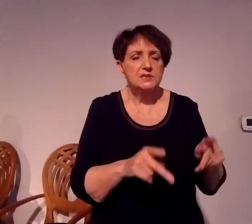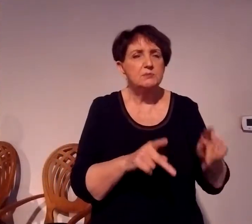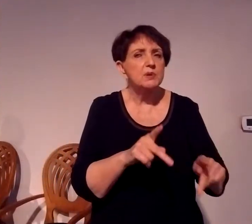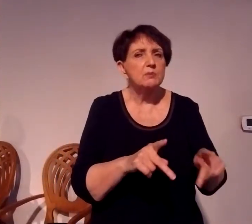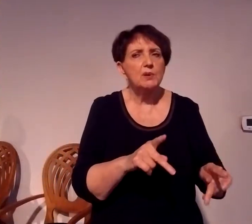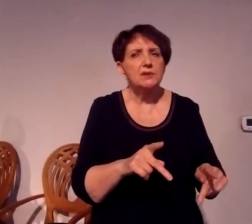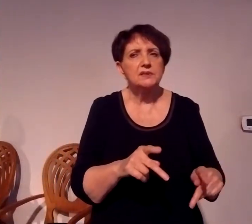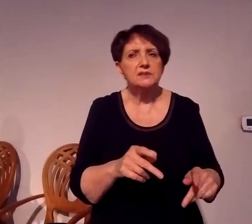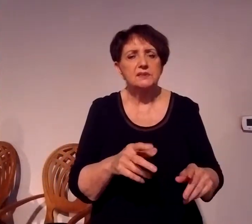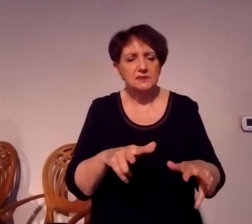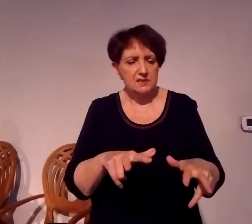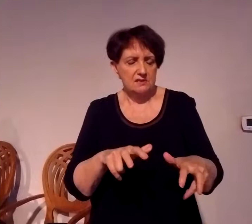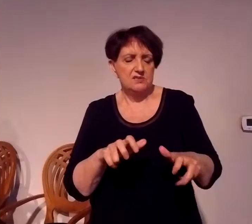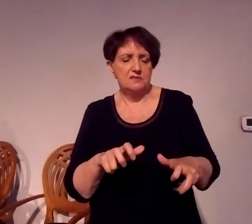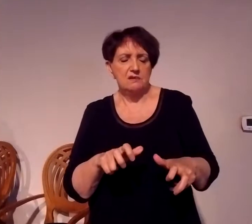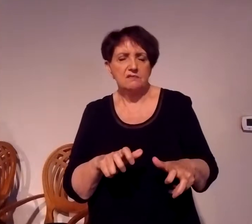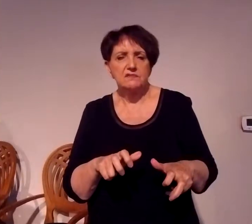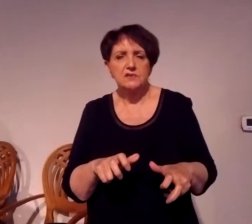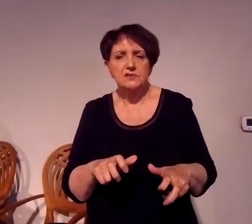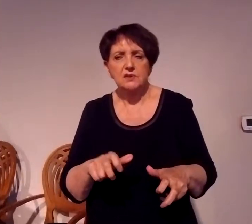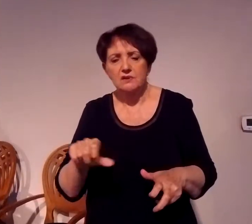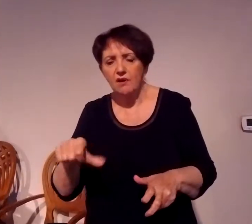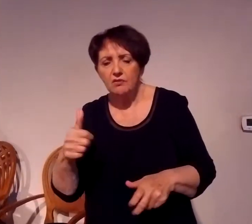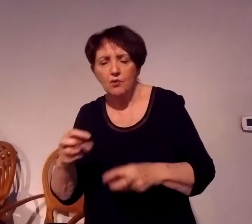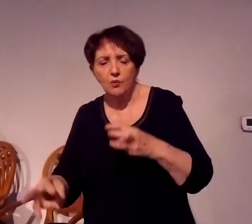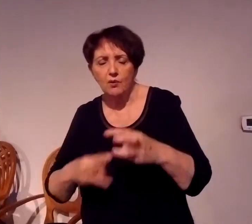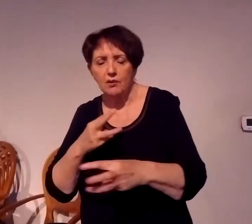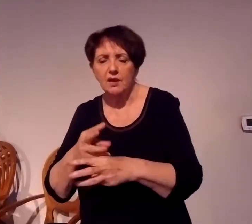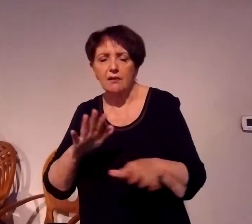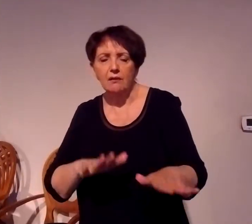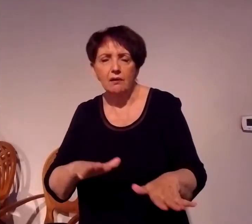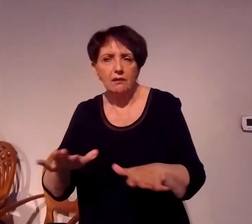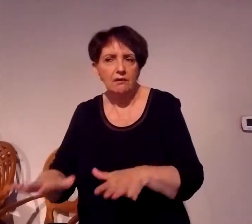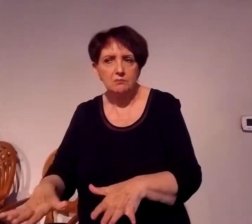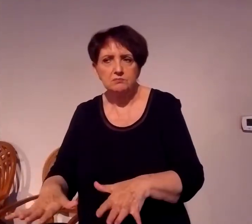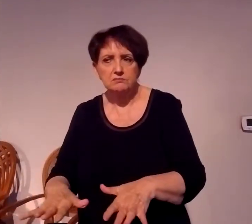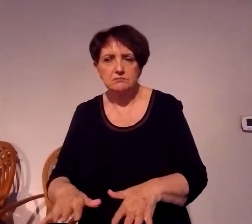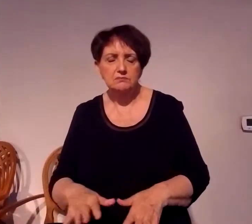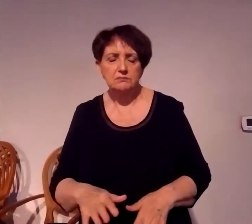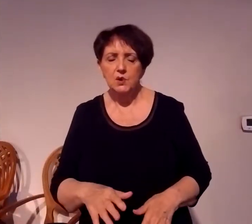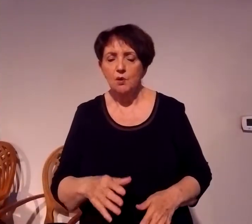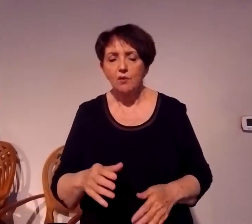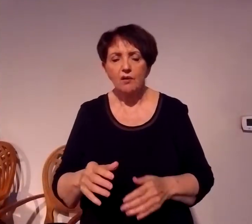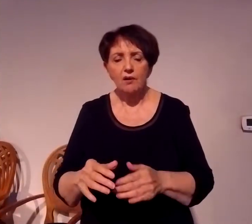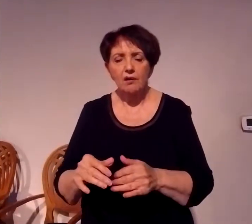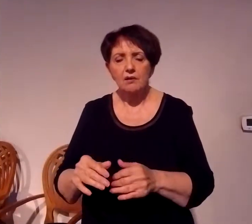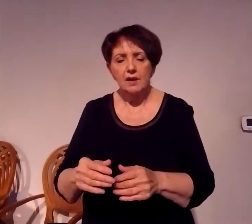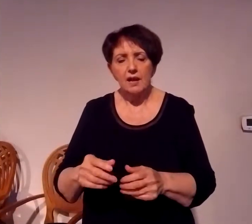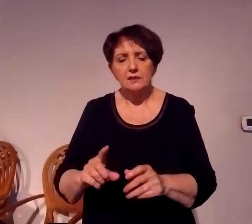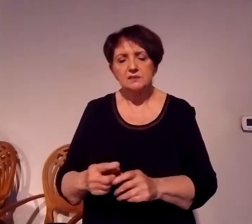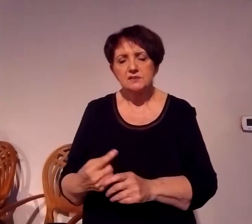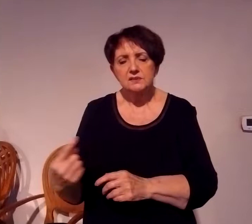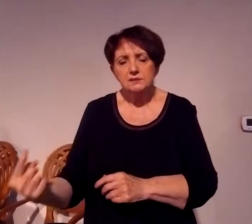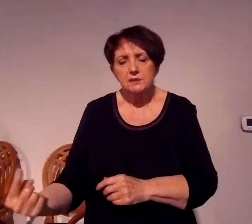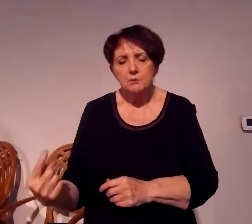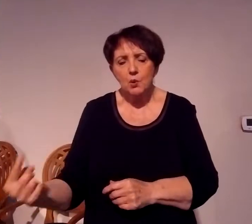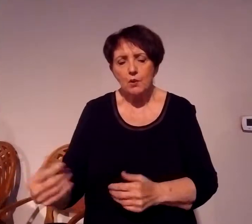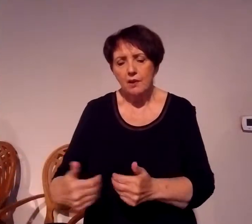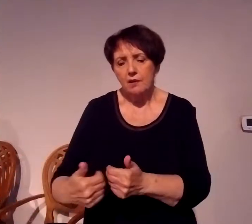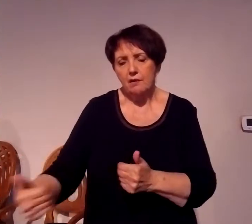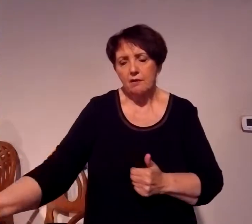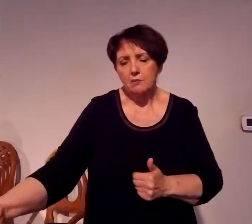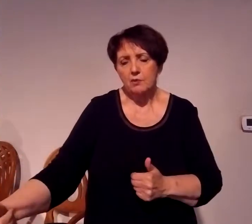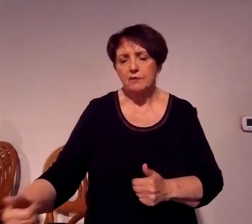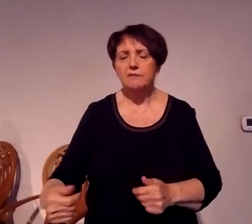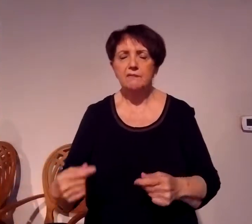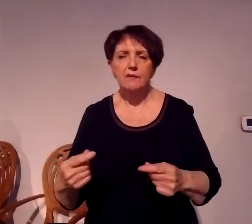in a selfish and otherworldly calm, or isolate them from the pain and effort of the common